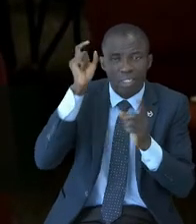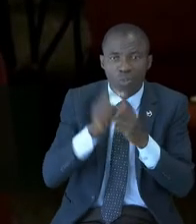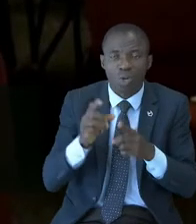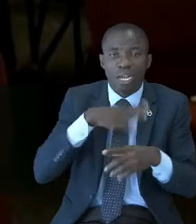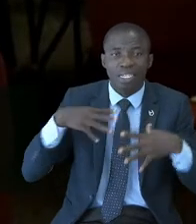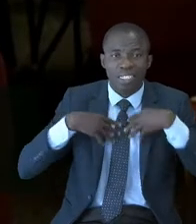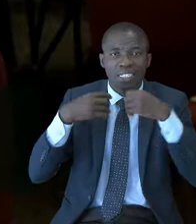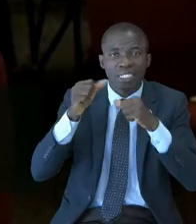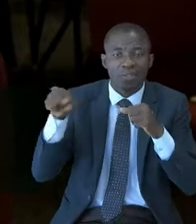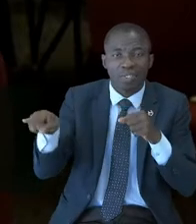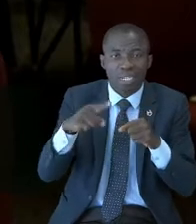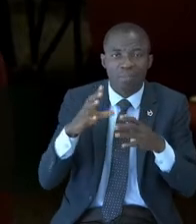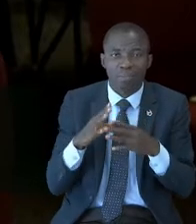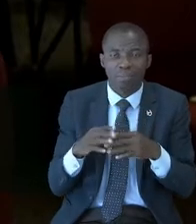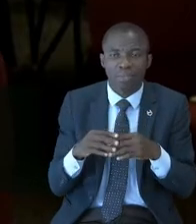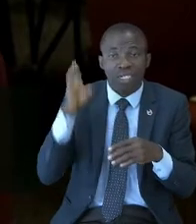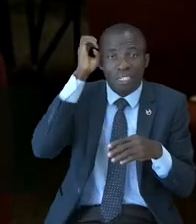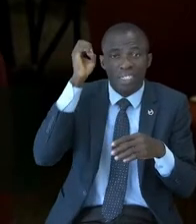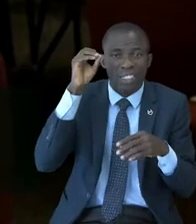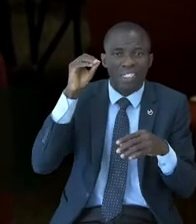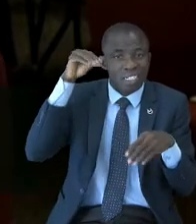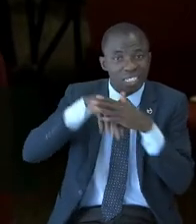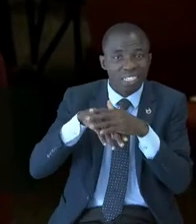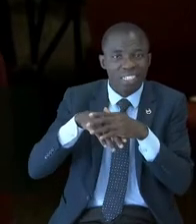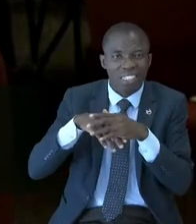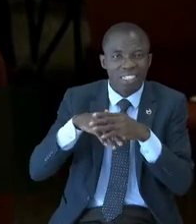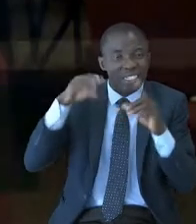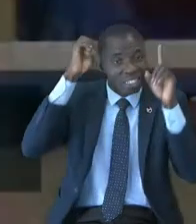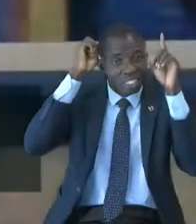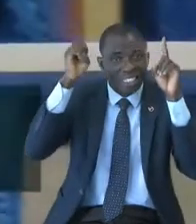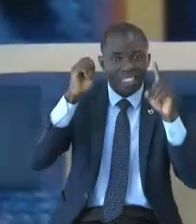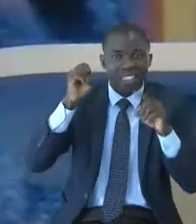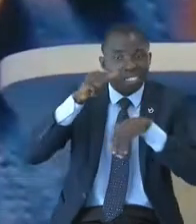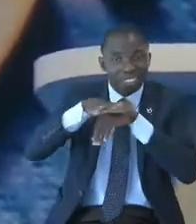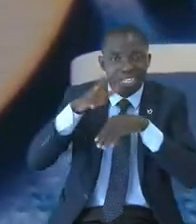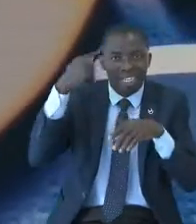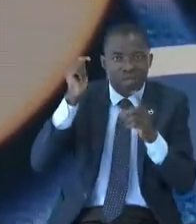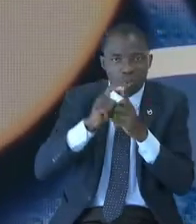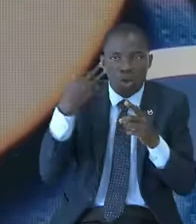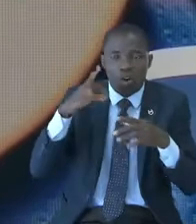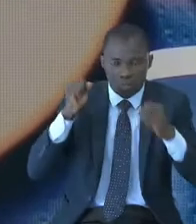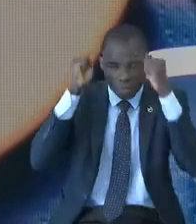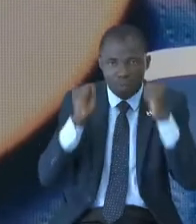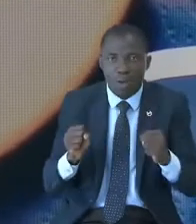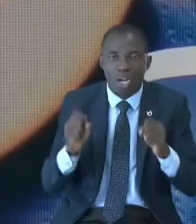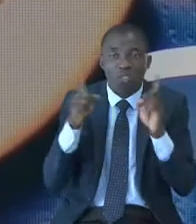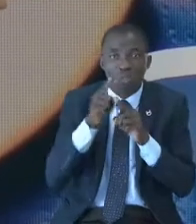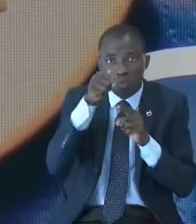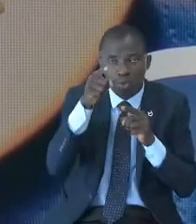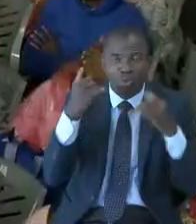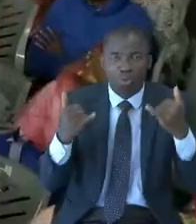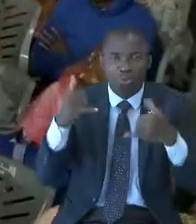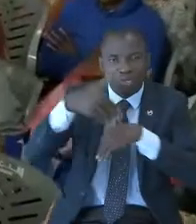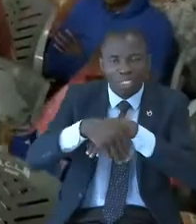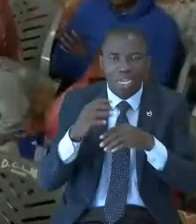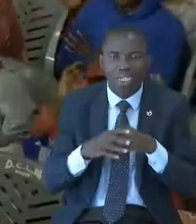healed them. He's sending the word of power to you tonight. The word of healing to you